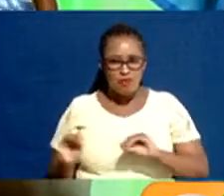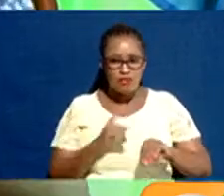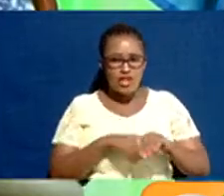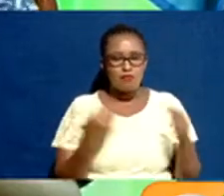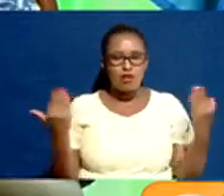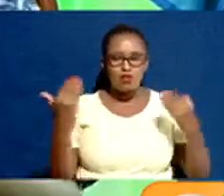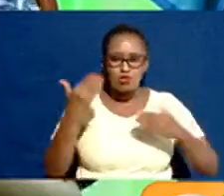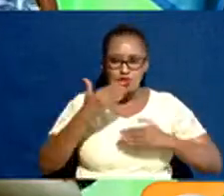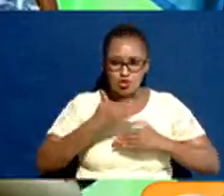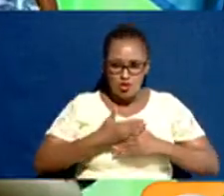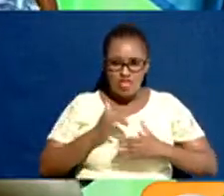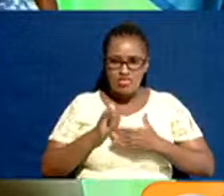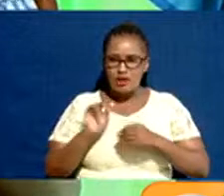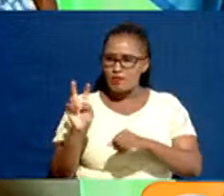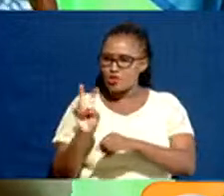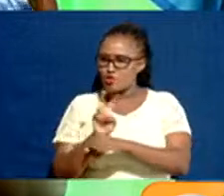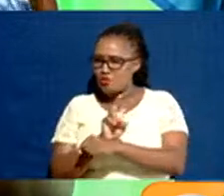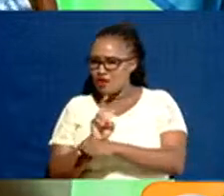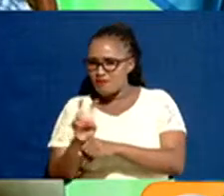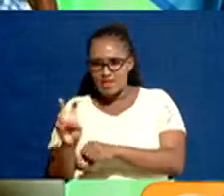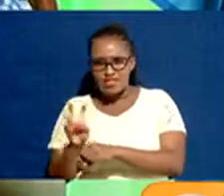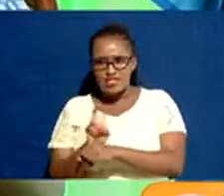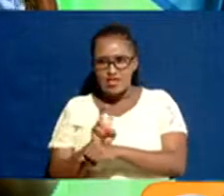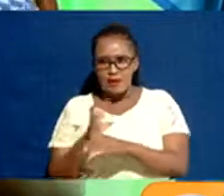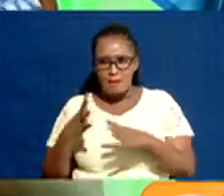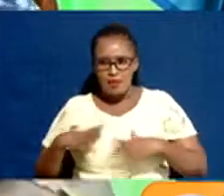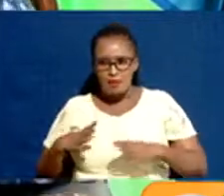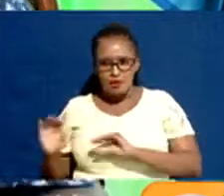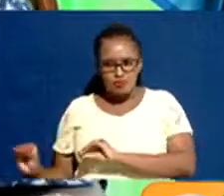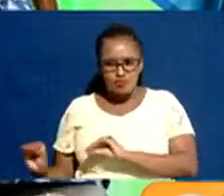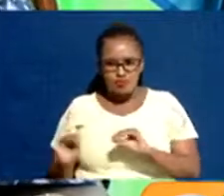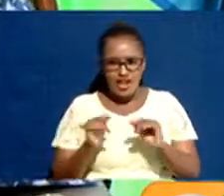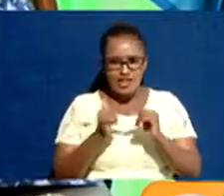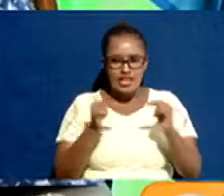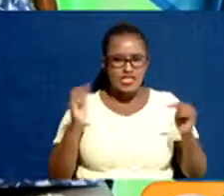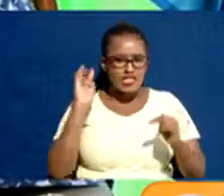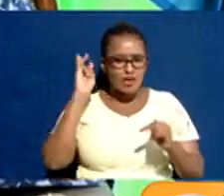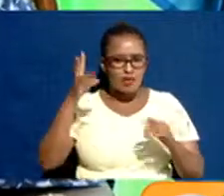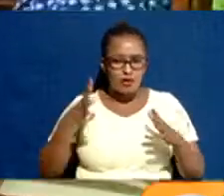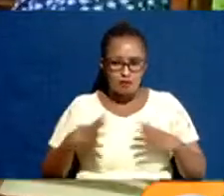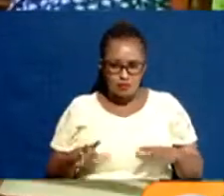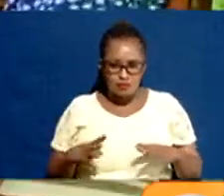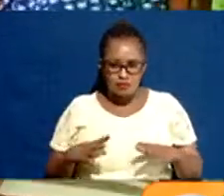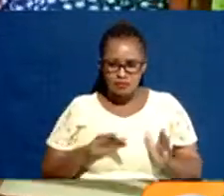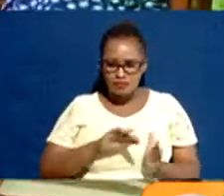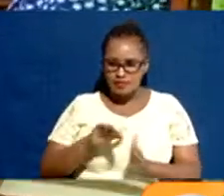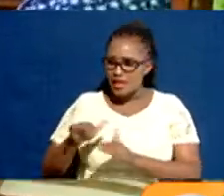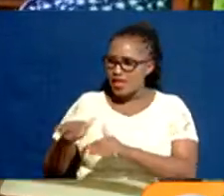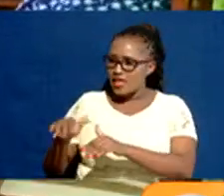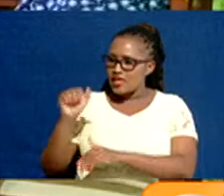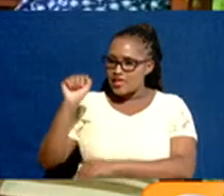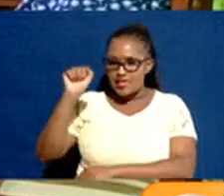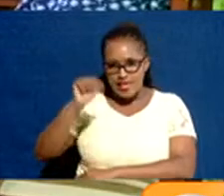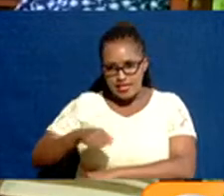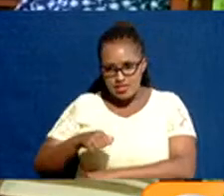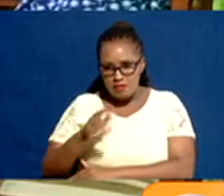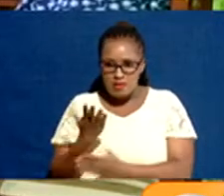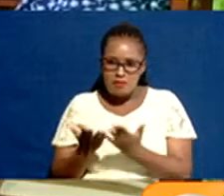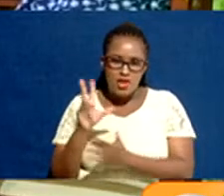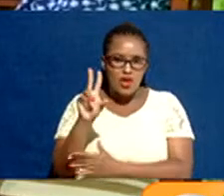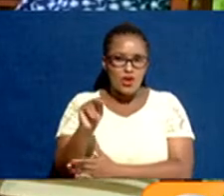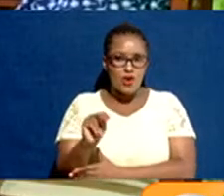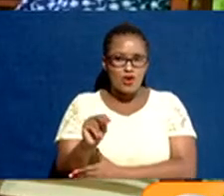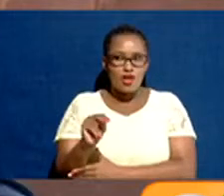actually supervised brutal eviction against the people of Kenya. Just on yes or no is aspect, because still